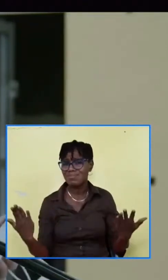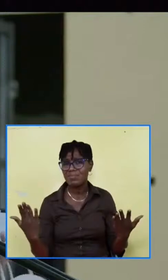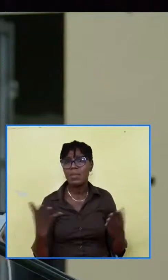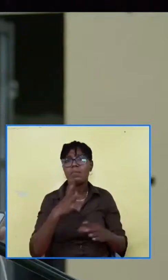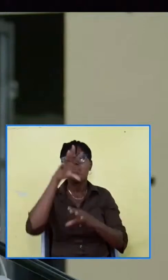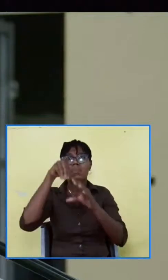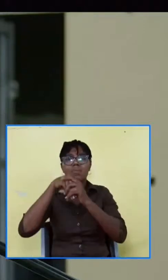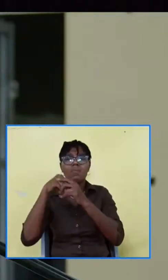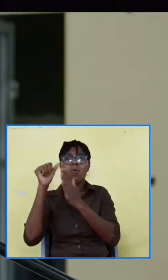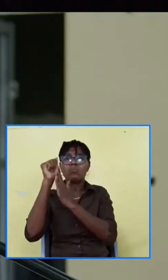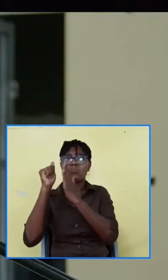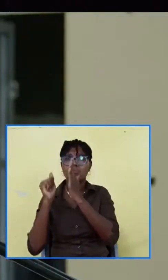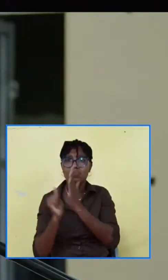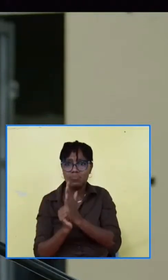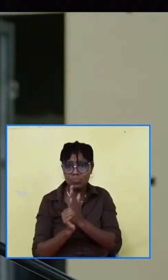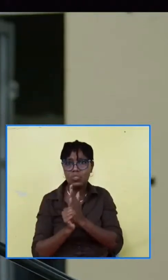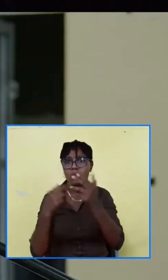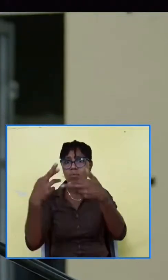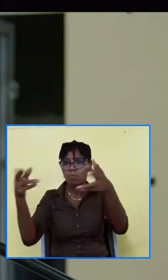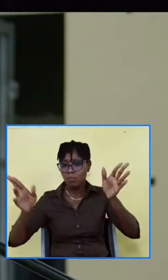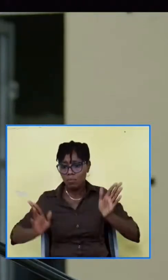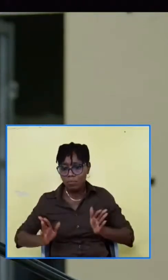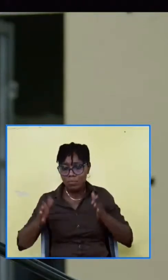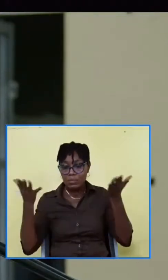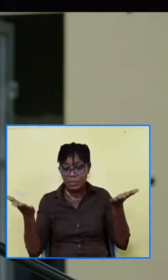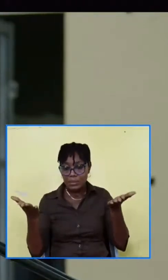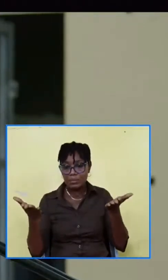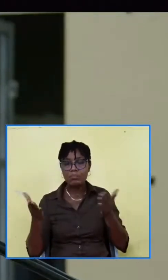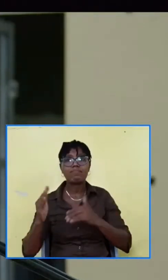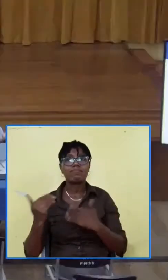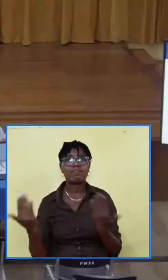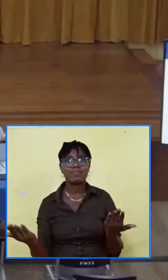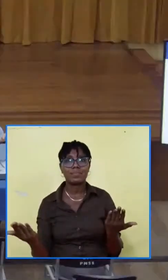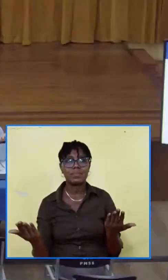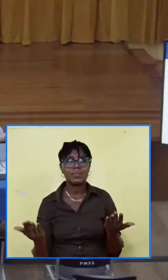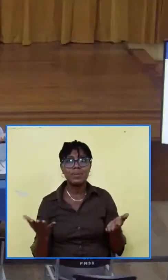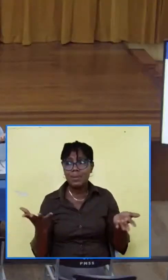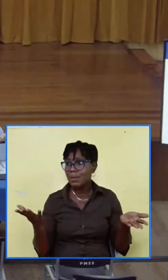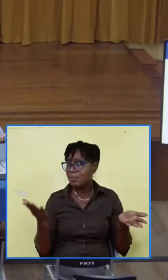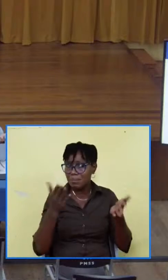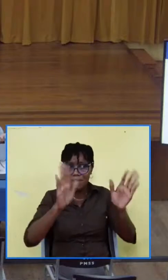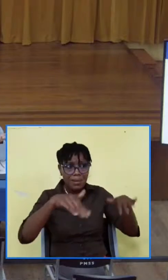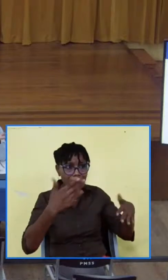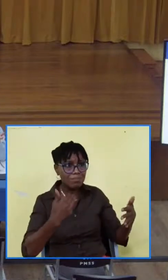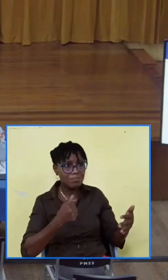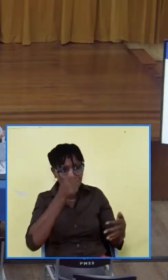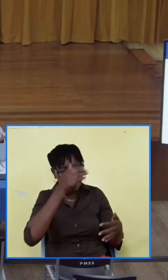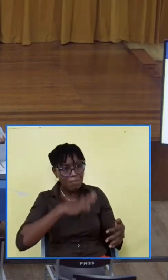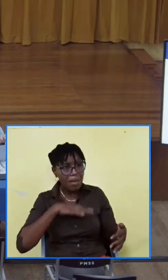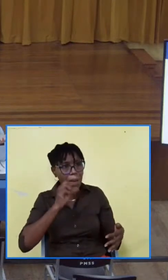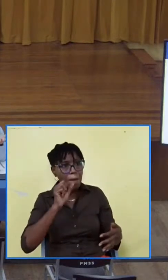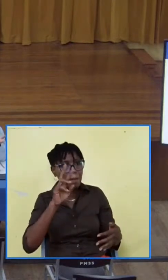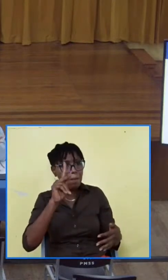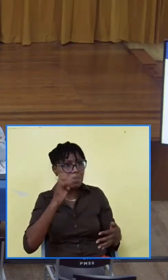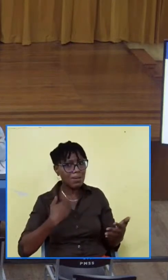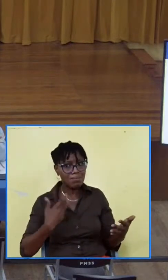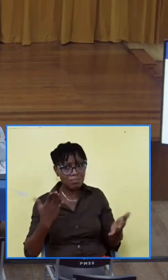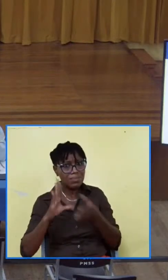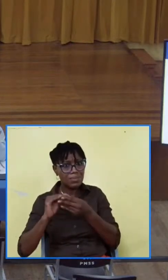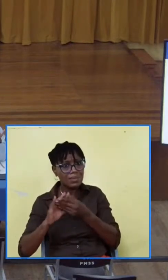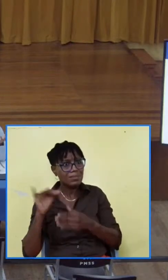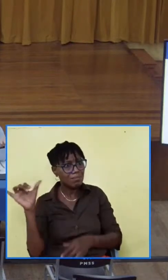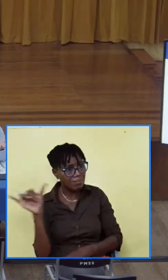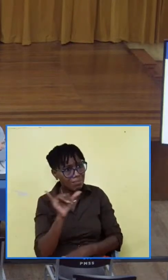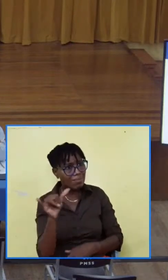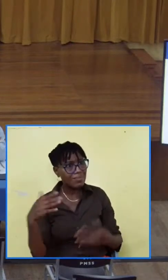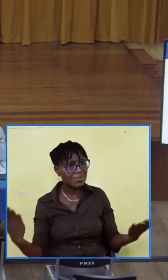structure of a framework. Mr. Burke, that's exactly what I said. It is within